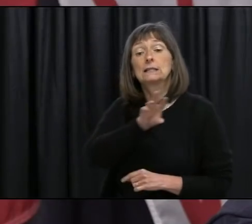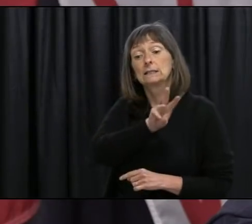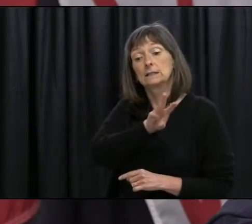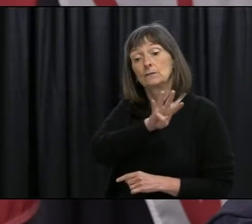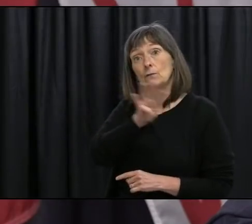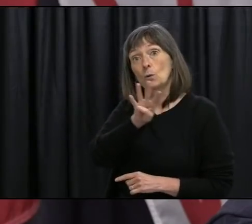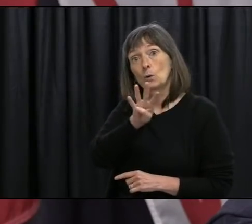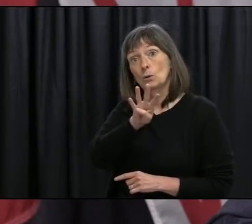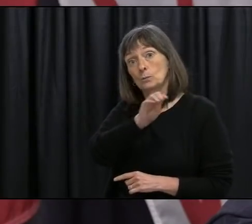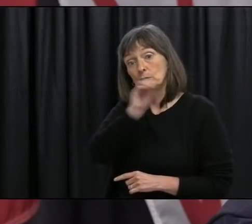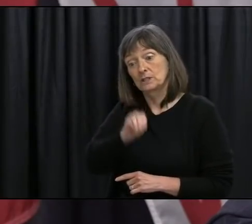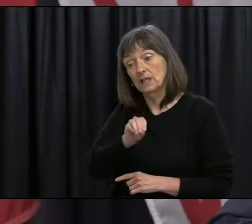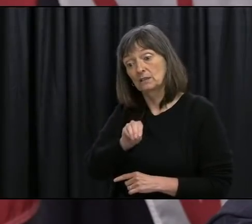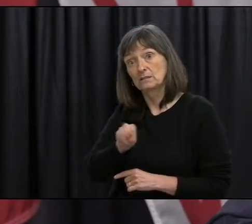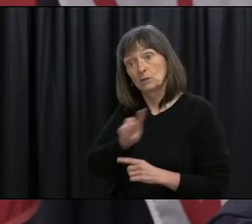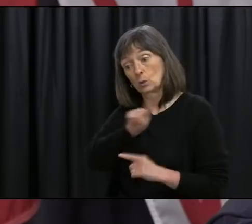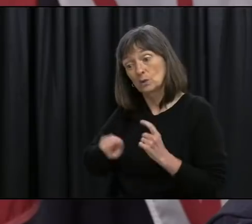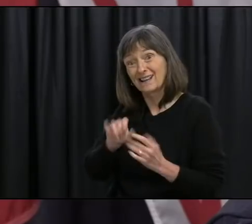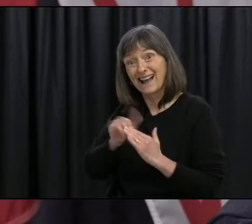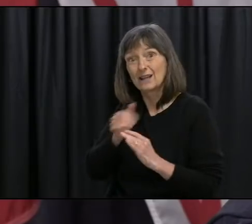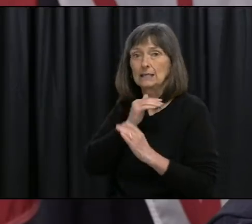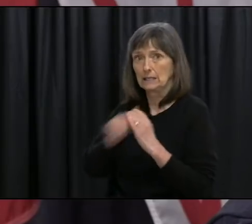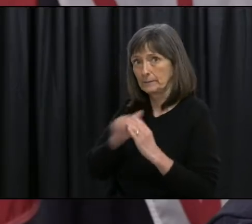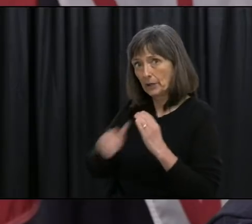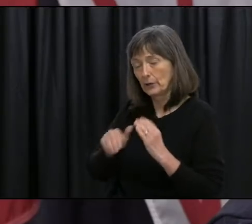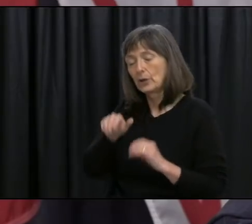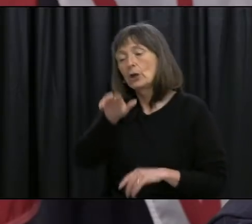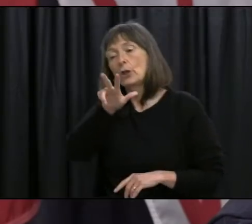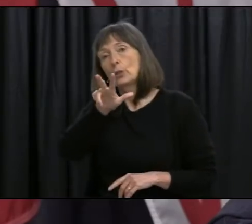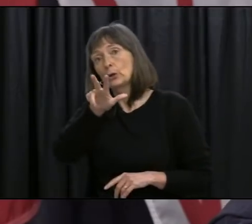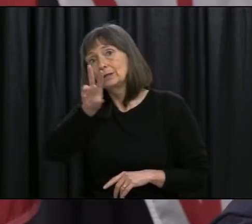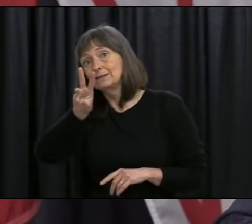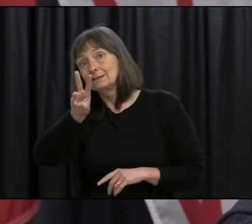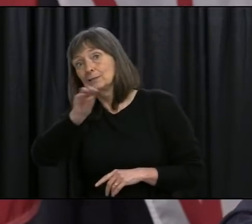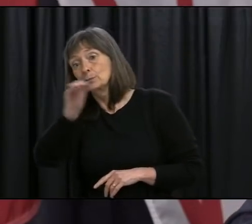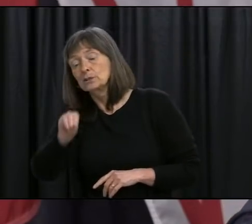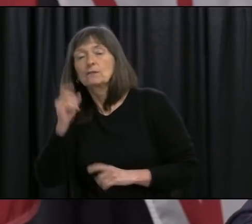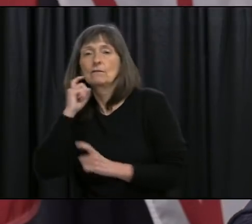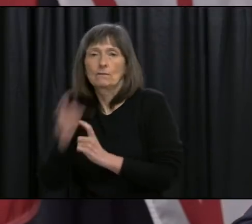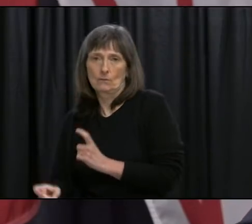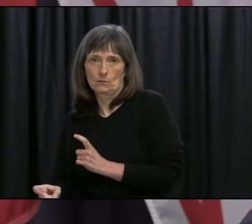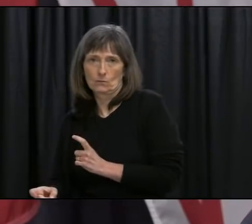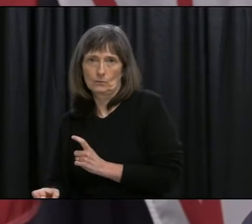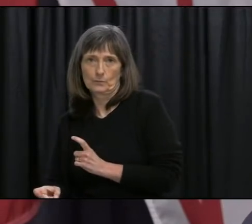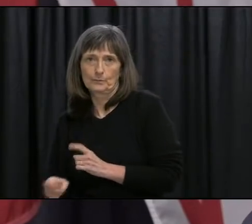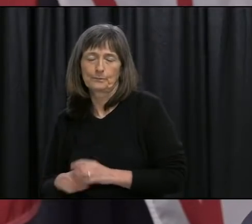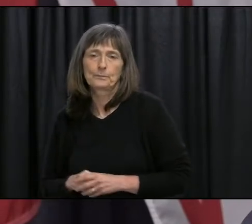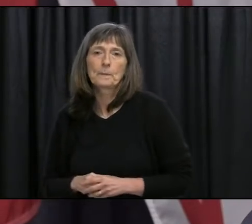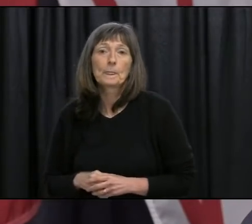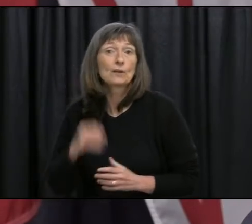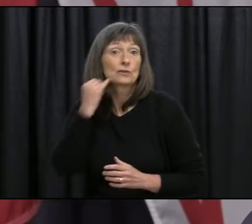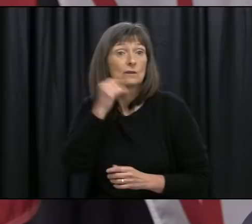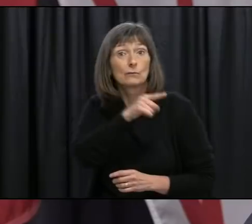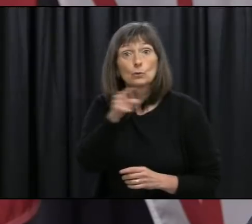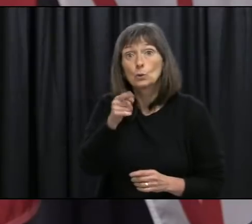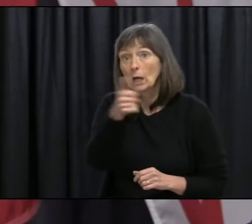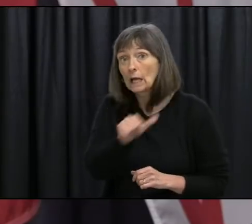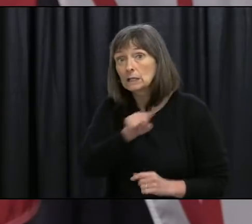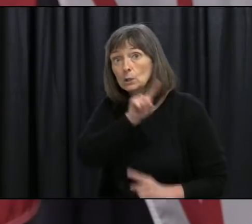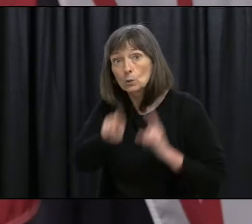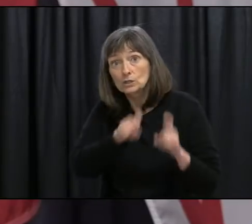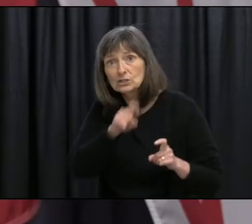64% have been using email, and some 36% are still using the phone. So if you have inquiries, I guess the message here is you can